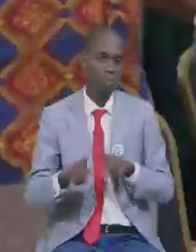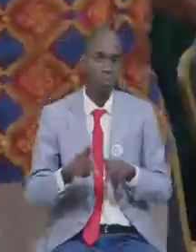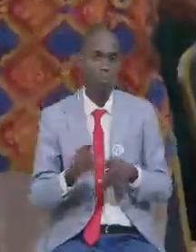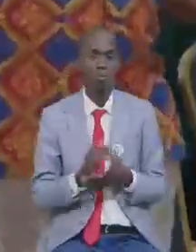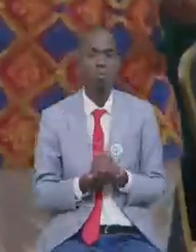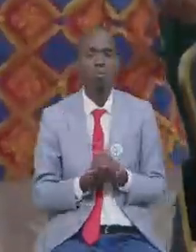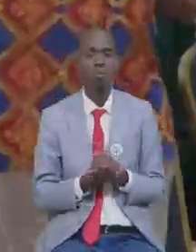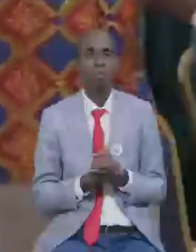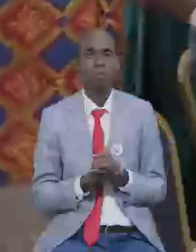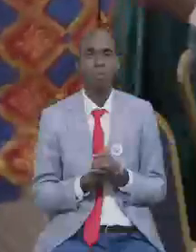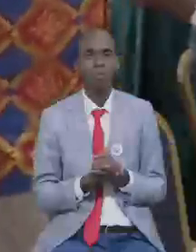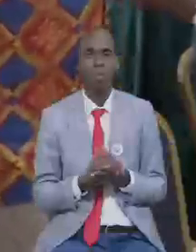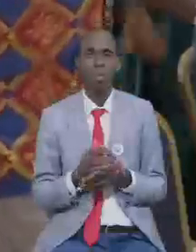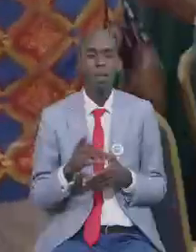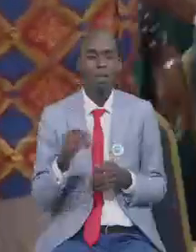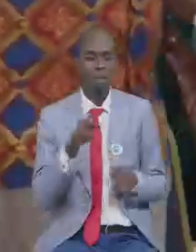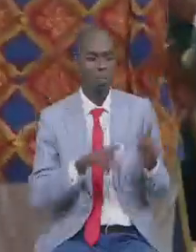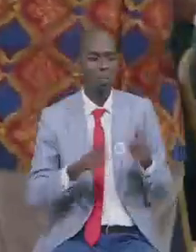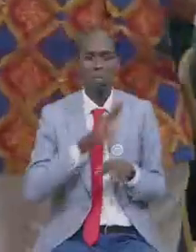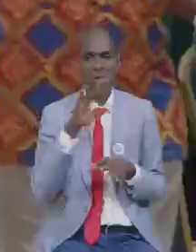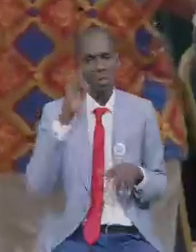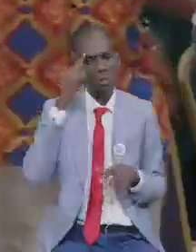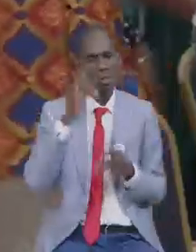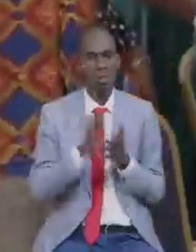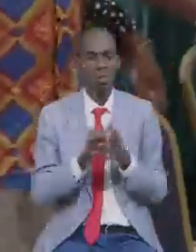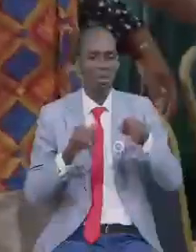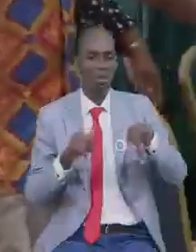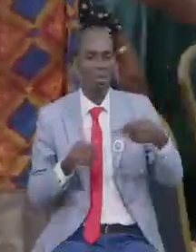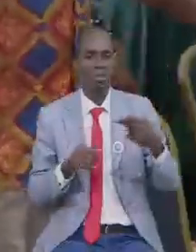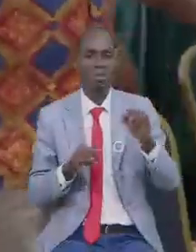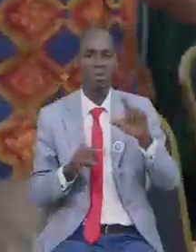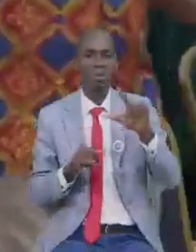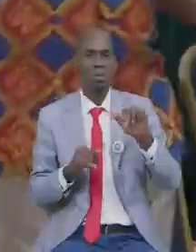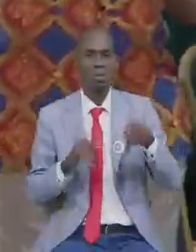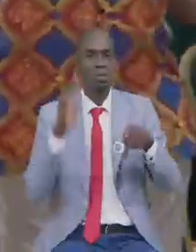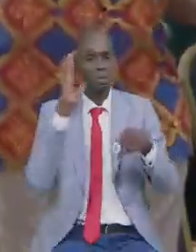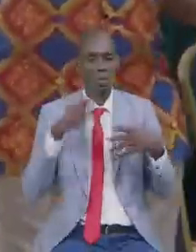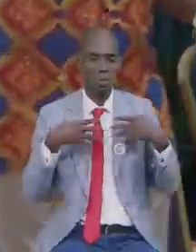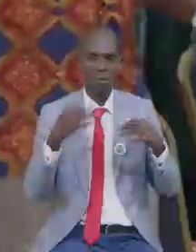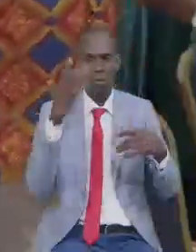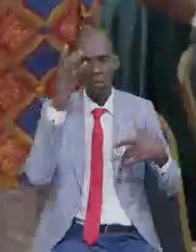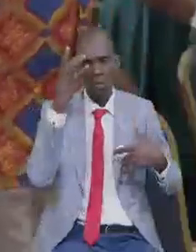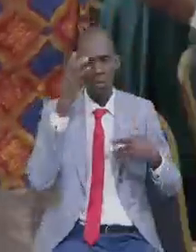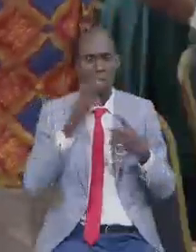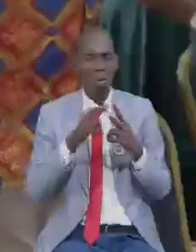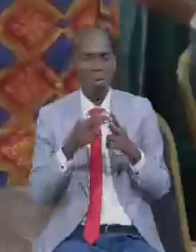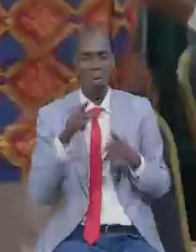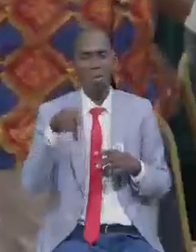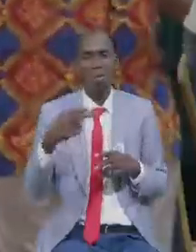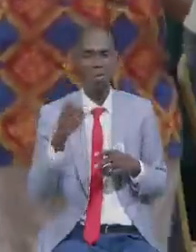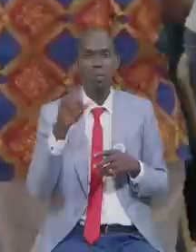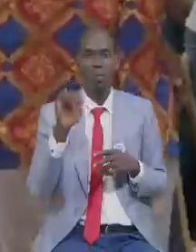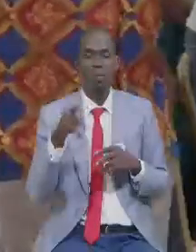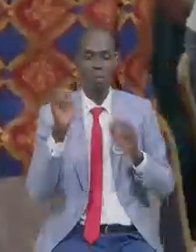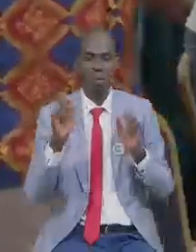They didn't think he could heal the sick, he could preach the gospel, he could bring sinners